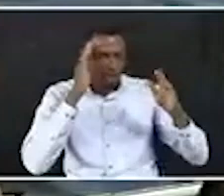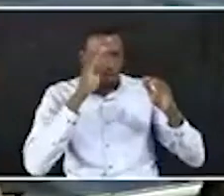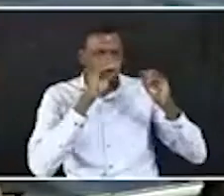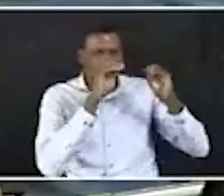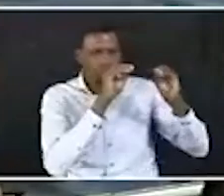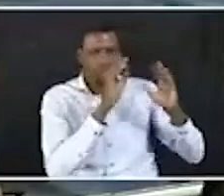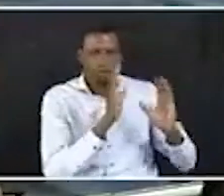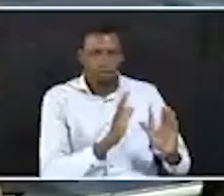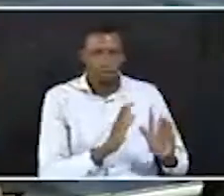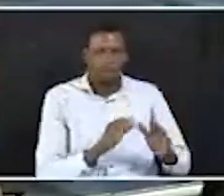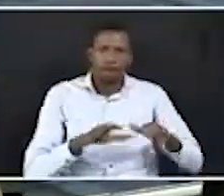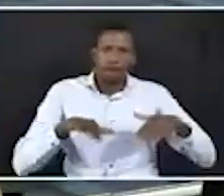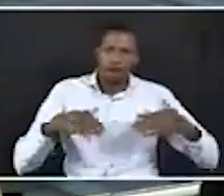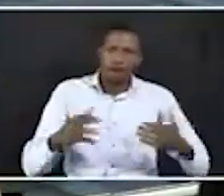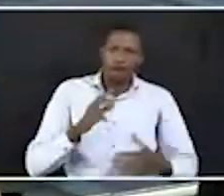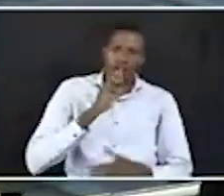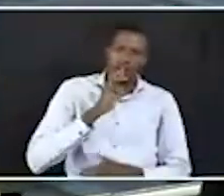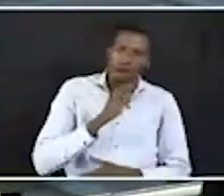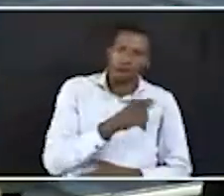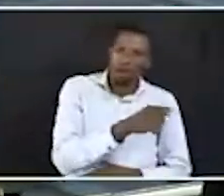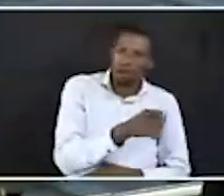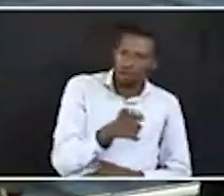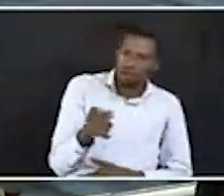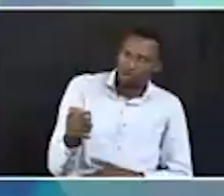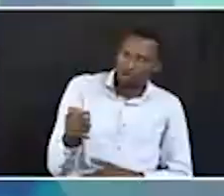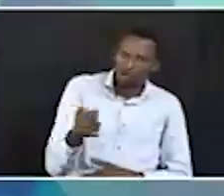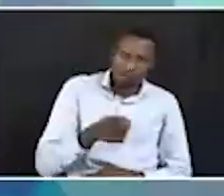Hello, teacher. How are you? We are fine.